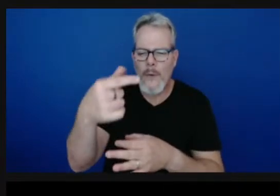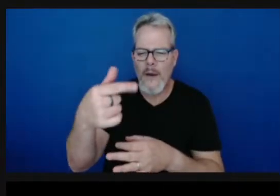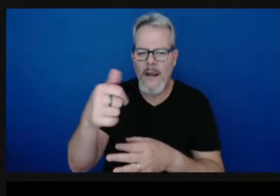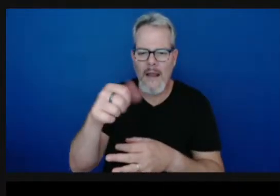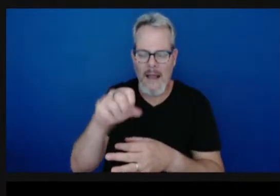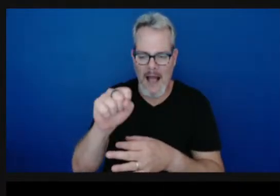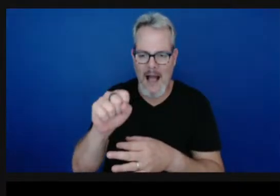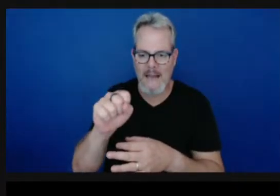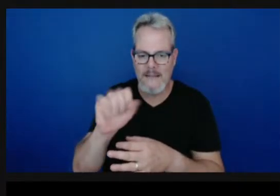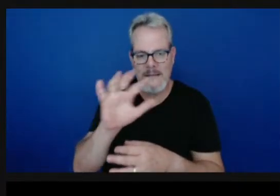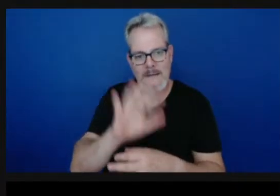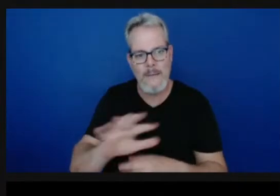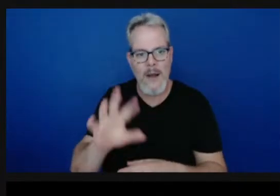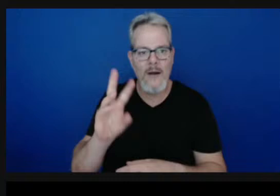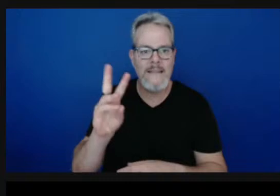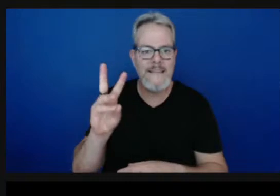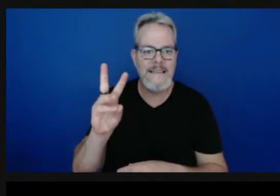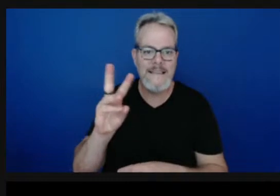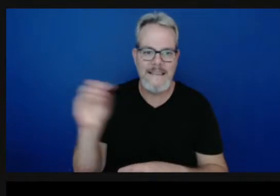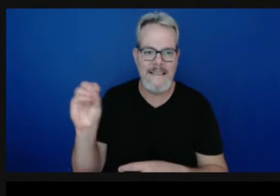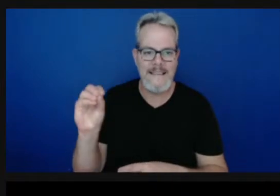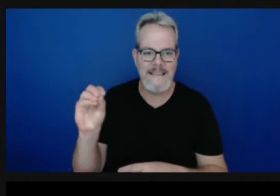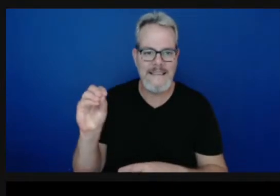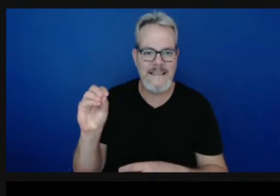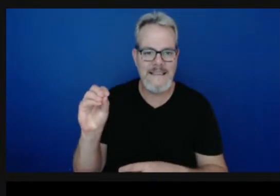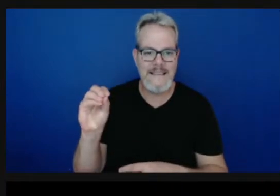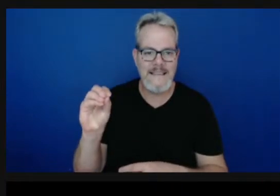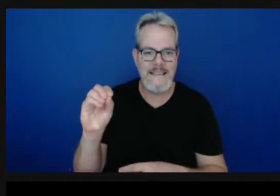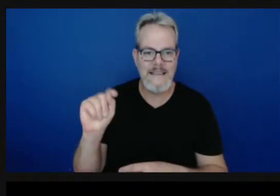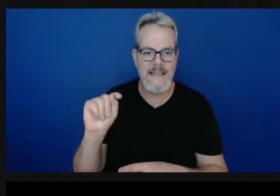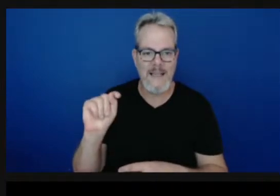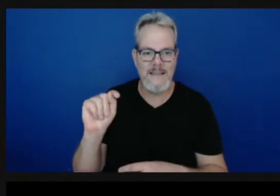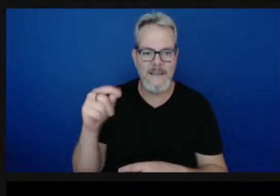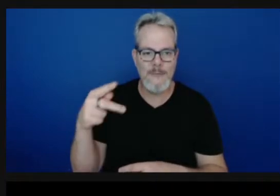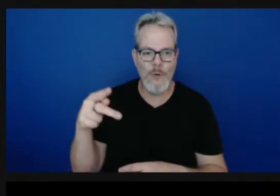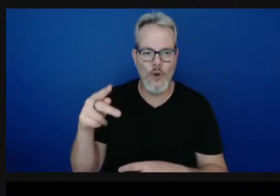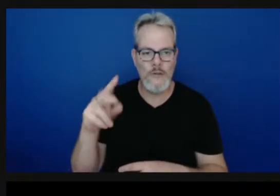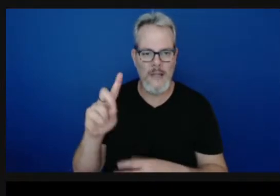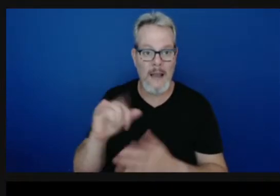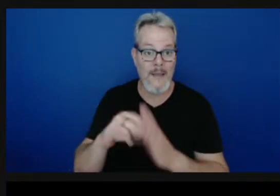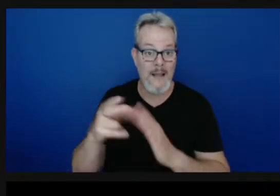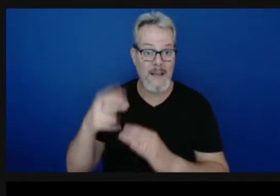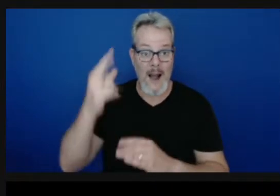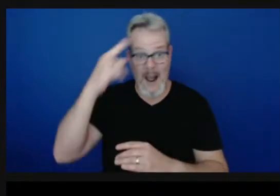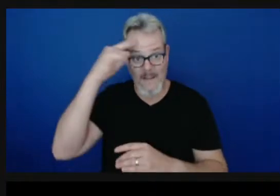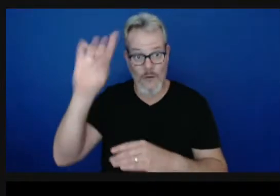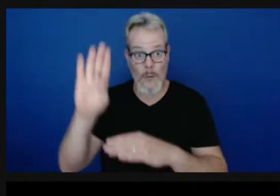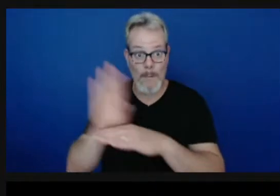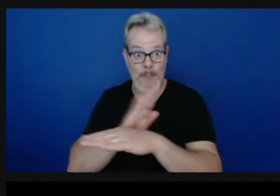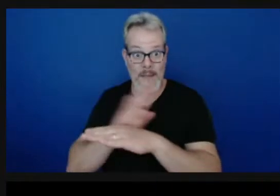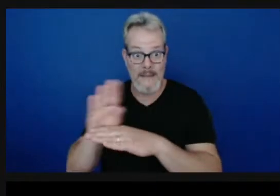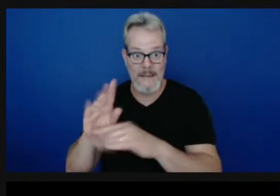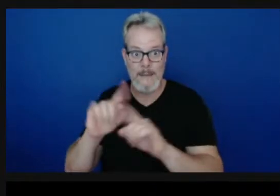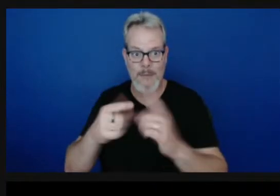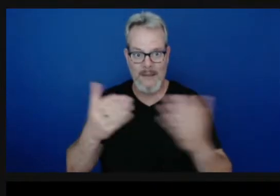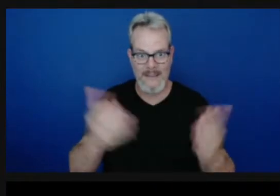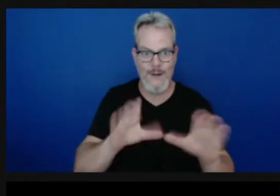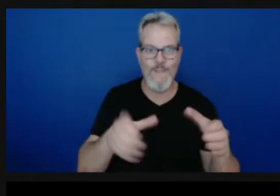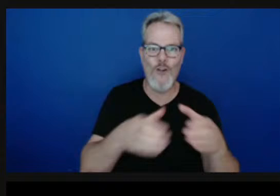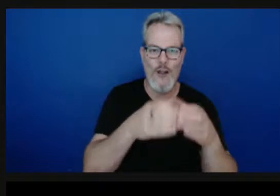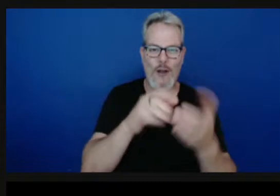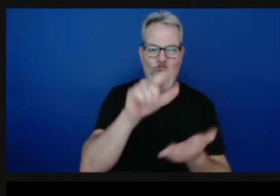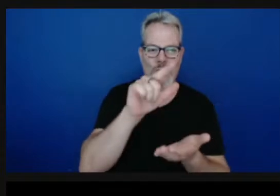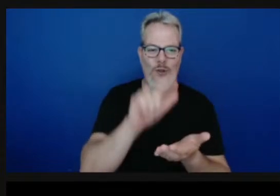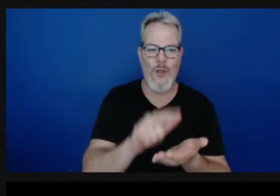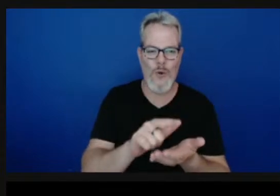least, 60 tons per day, more or less. That is high for an industrial standard, but for the volcano, it's fairly low. And what